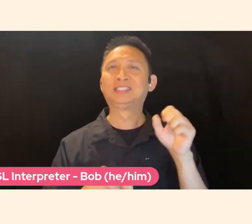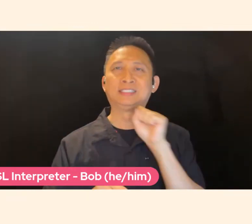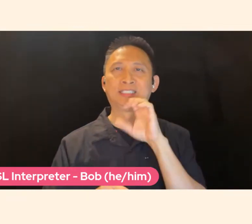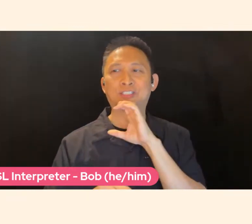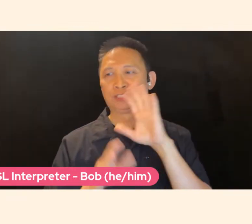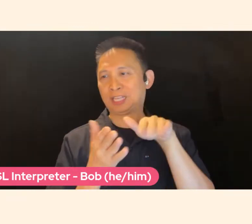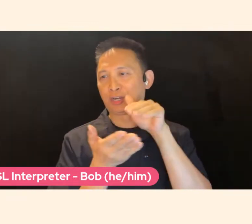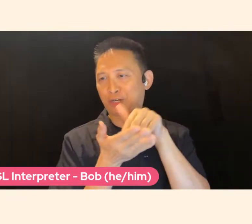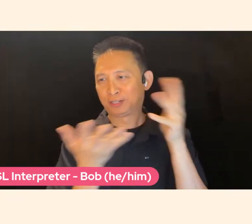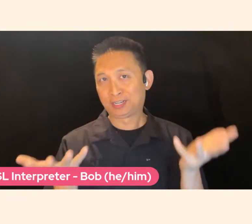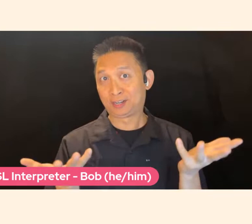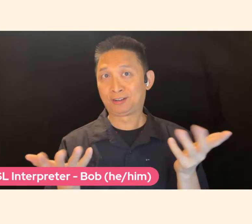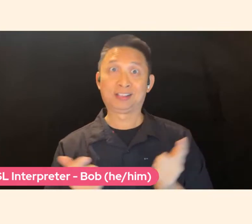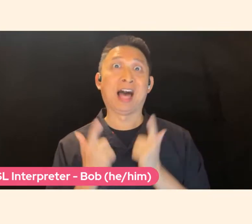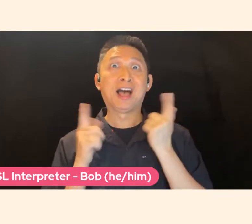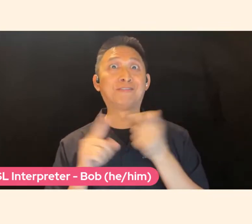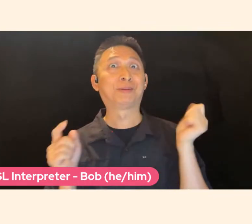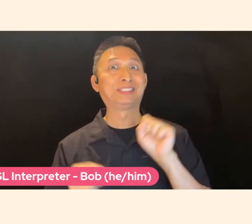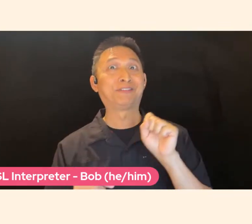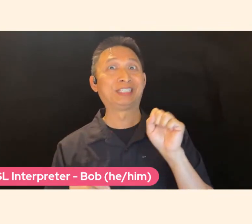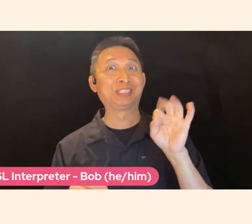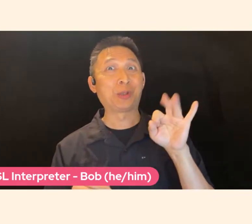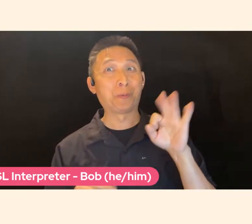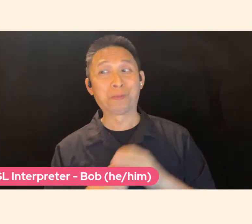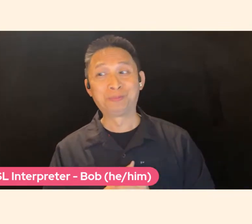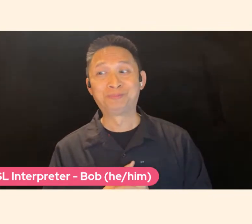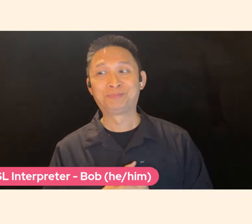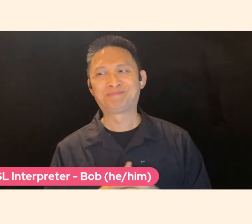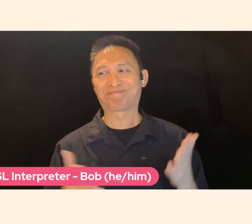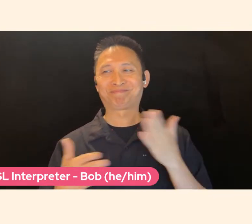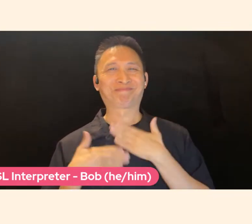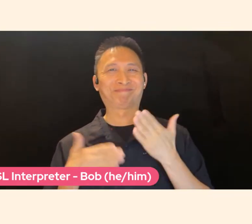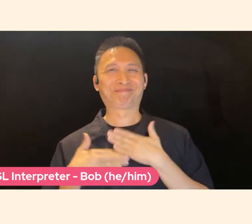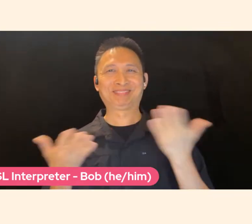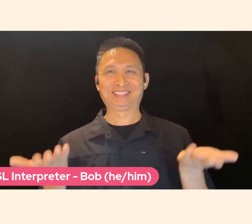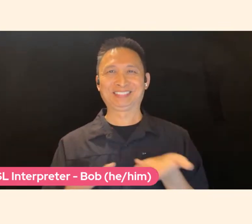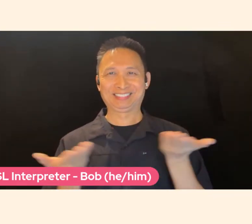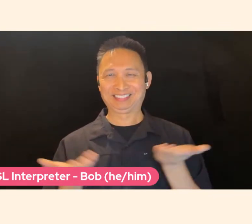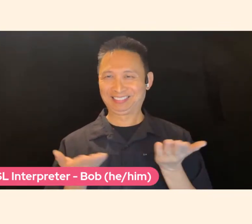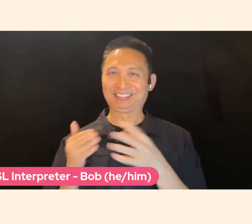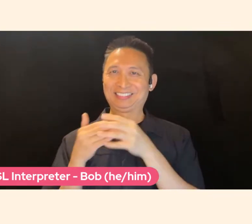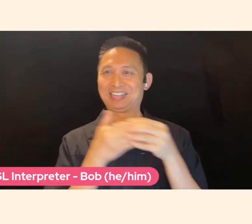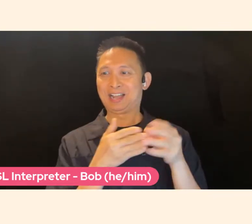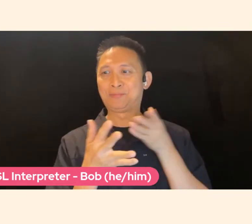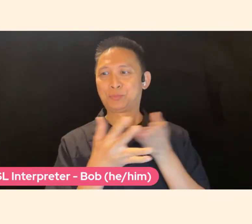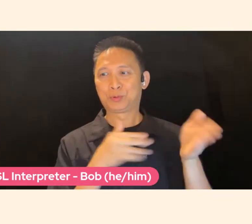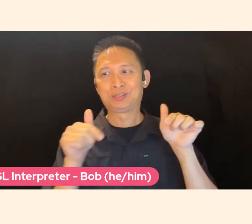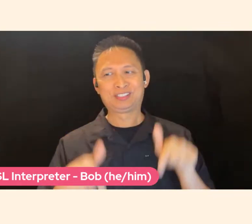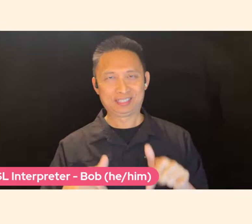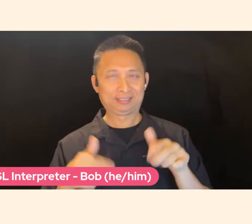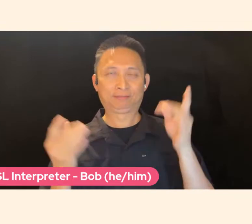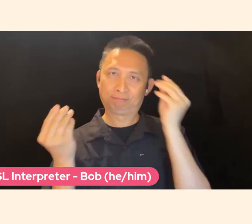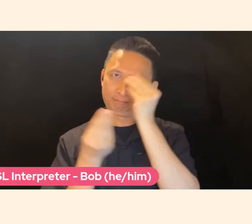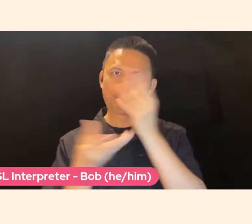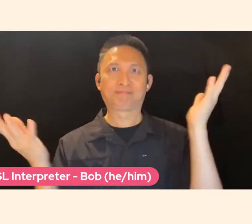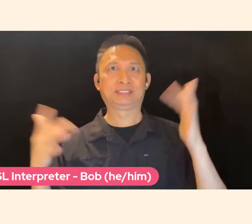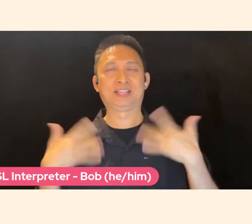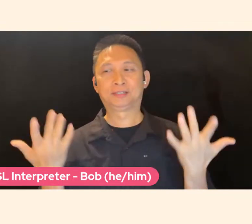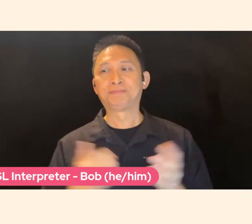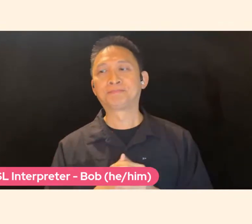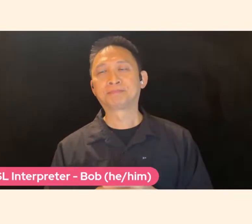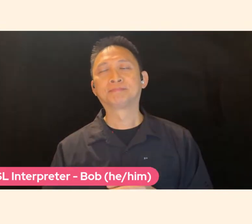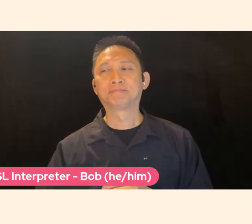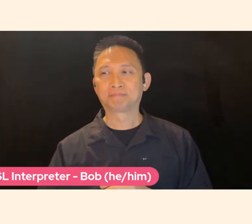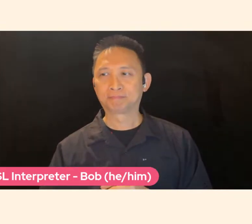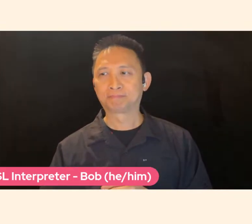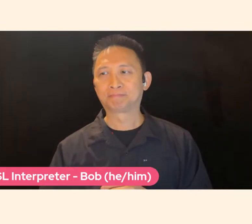Francisco. It's an absolute honor to guide you through this informative event. To provide a bit of context, Open House was founded in